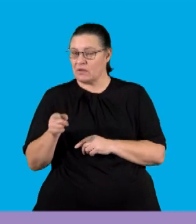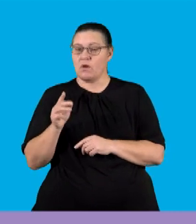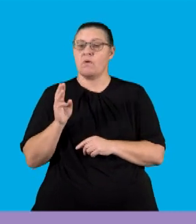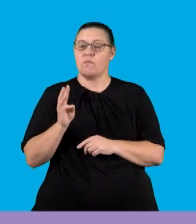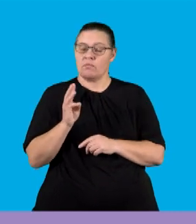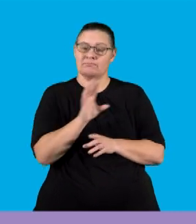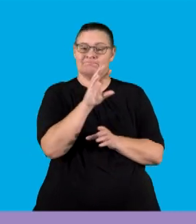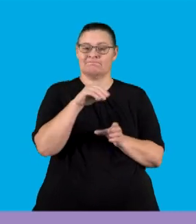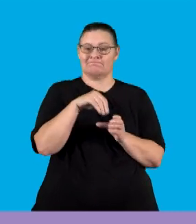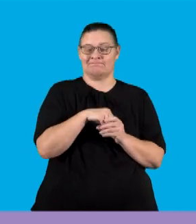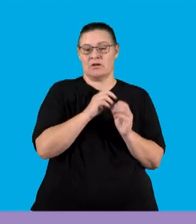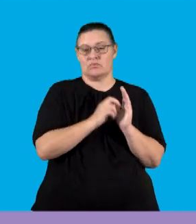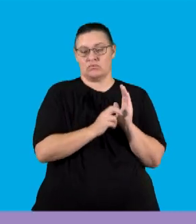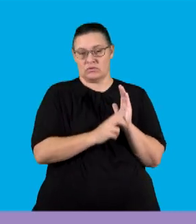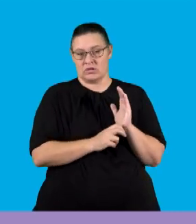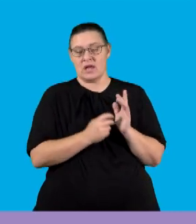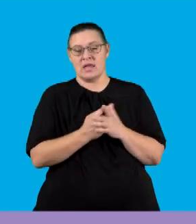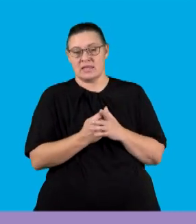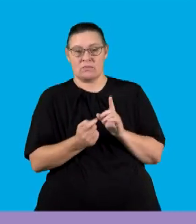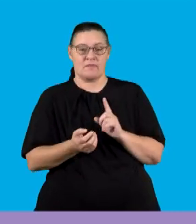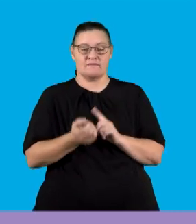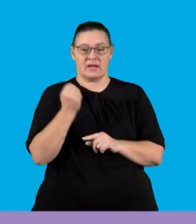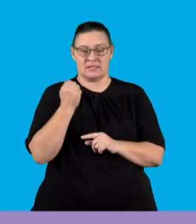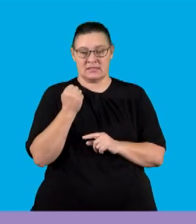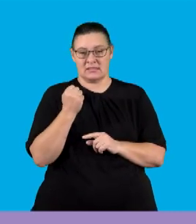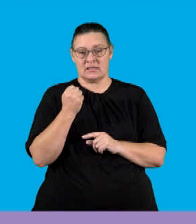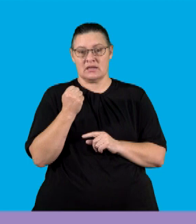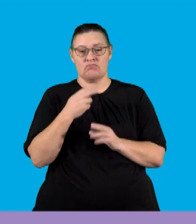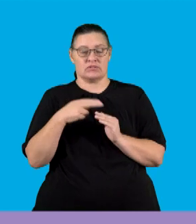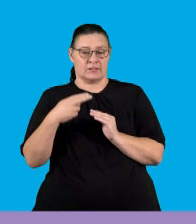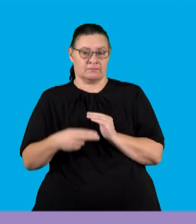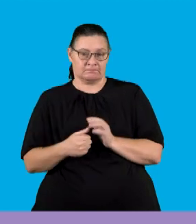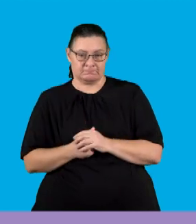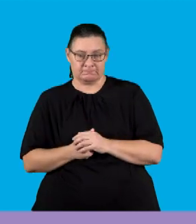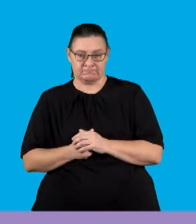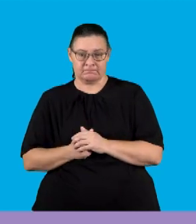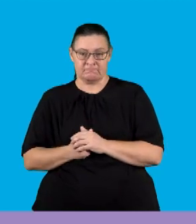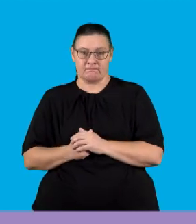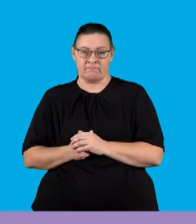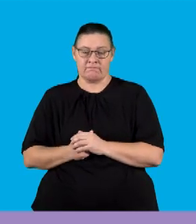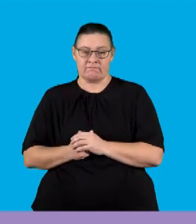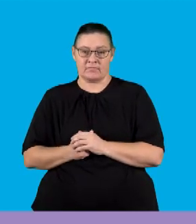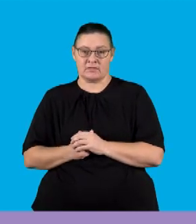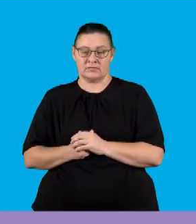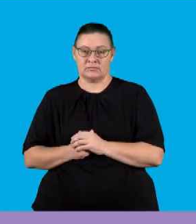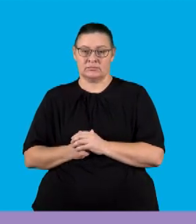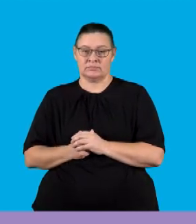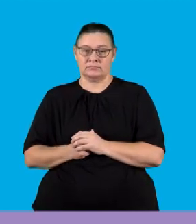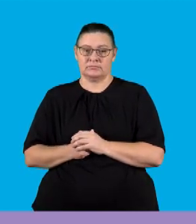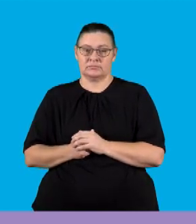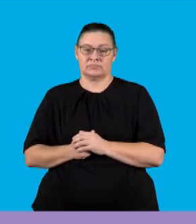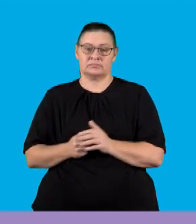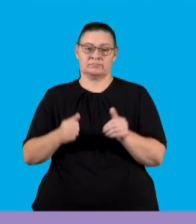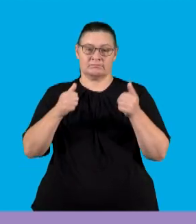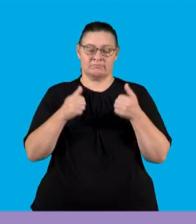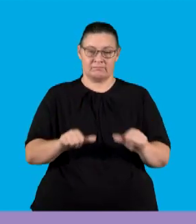go into the rule, and then we are going to find a result. Let's move over to